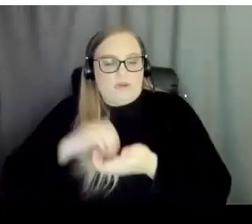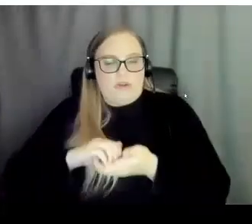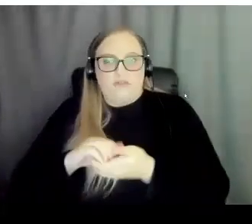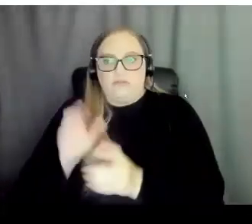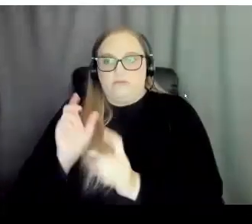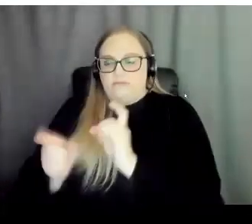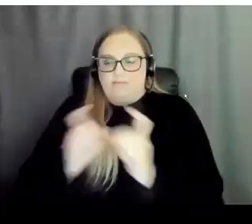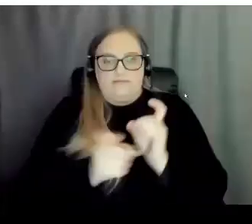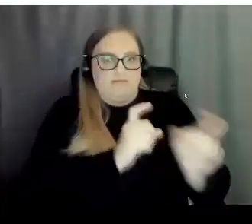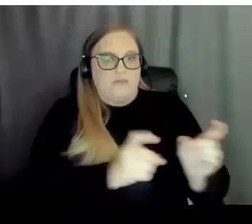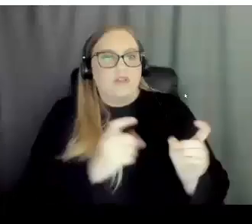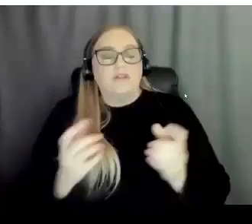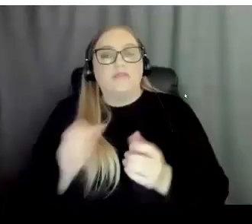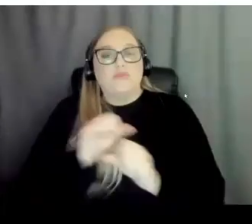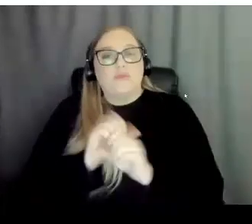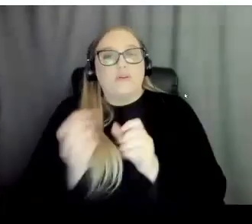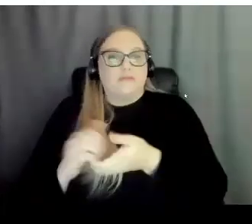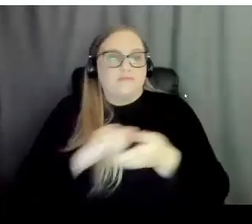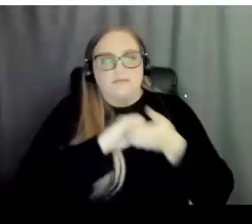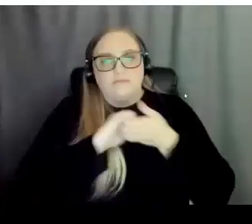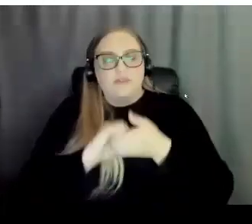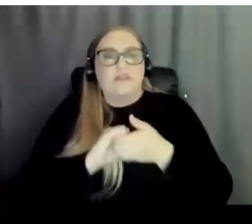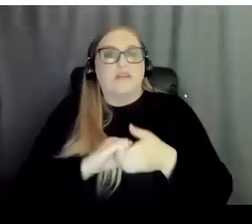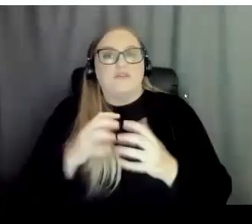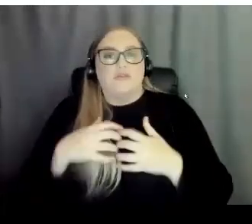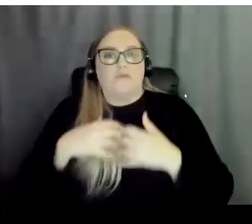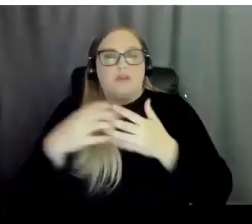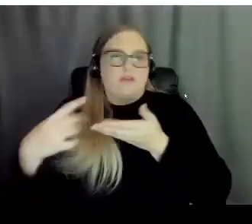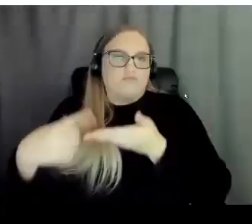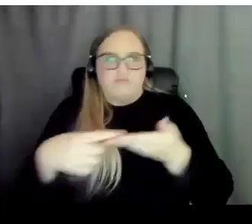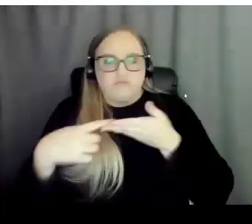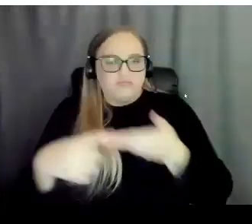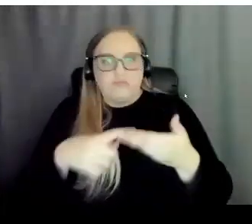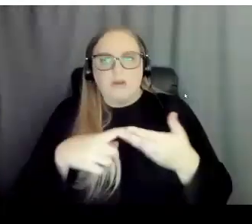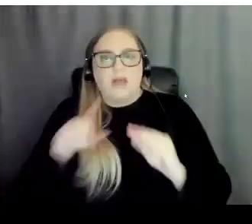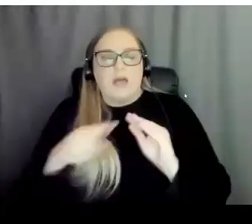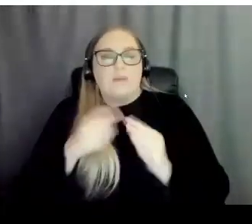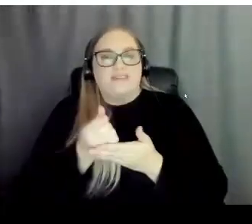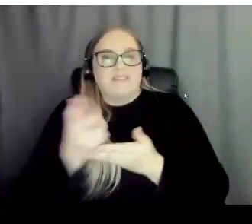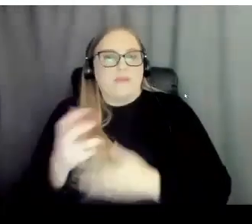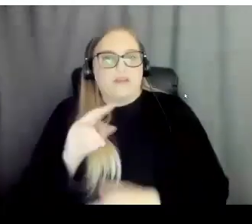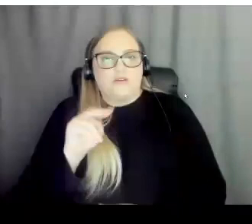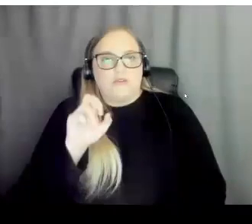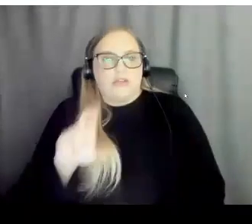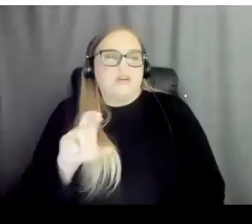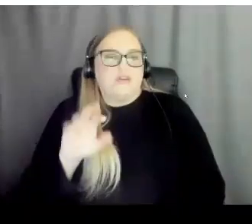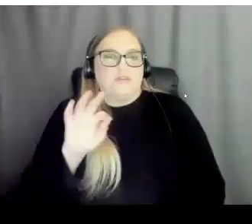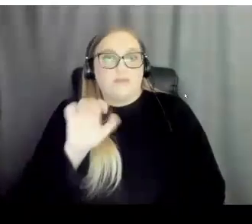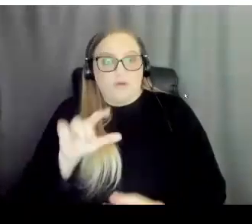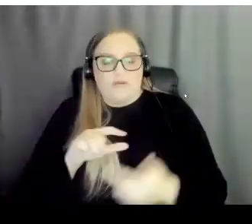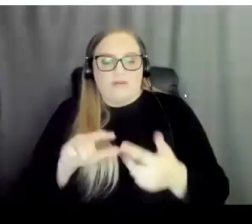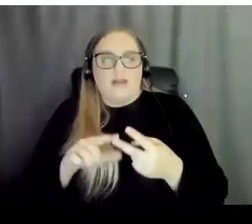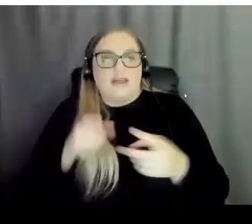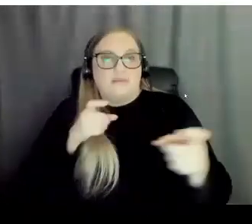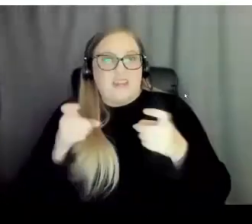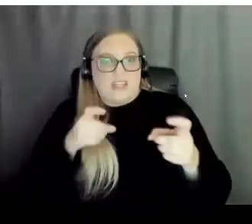build capacity to engage in discussions about nuclear technology and spent nuclear fuel and nuclear fuel management.